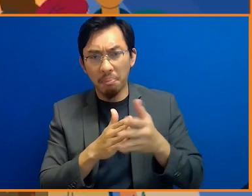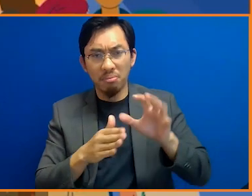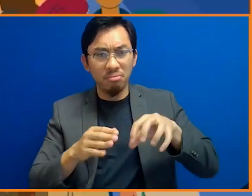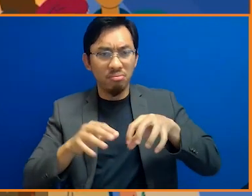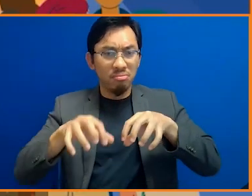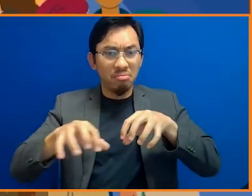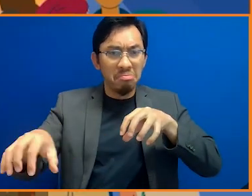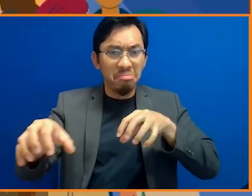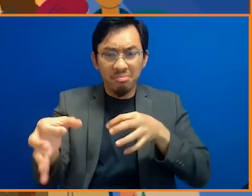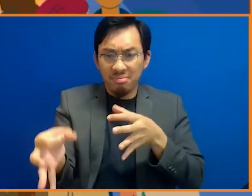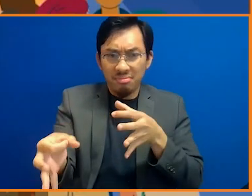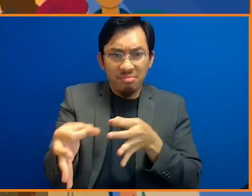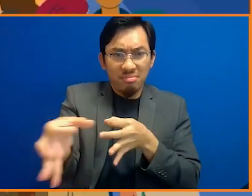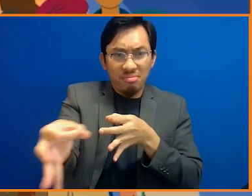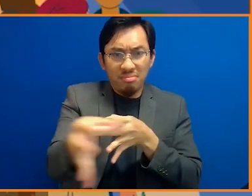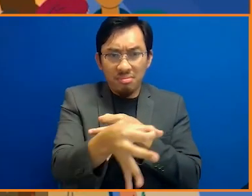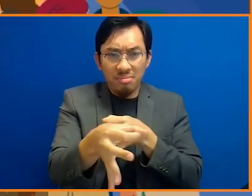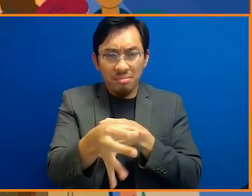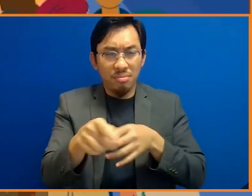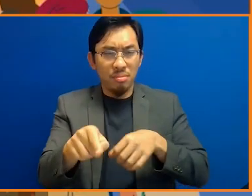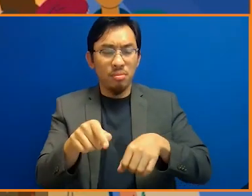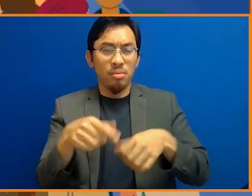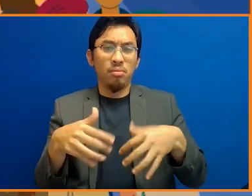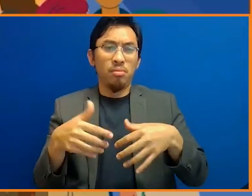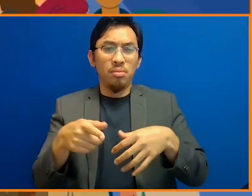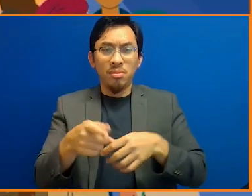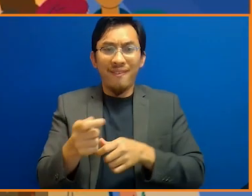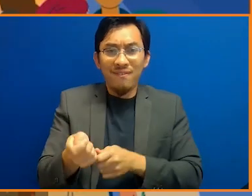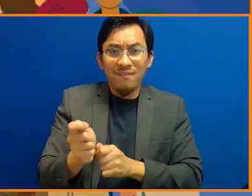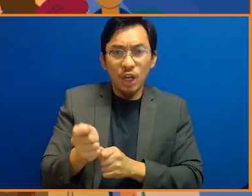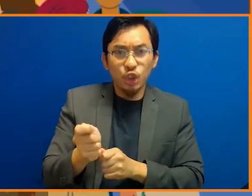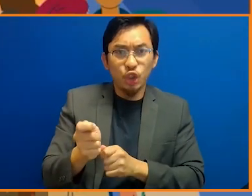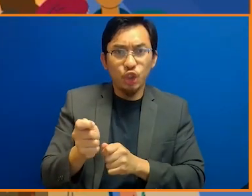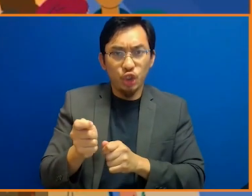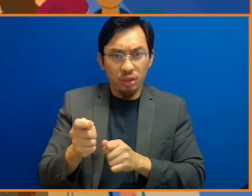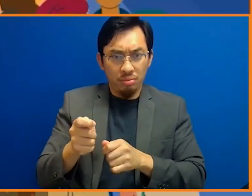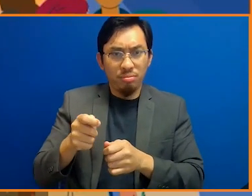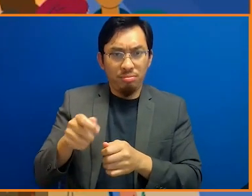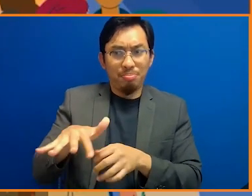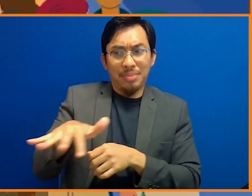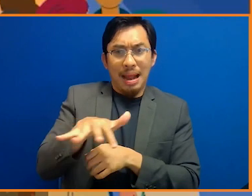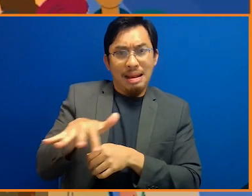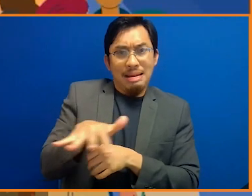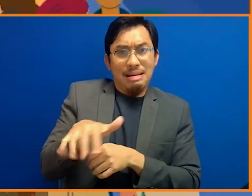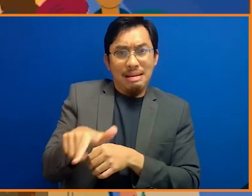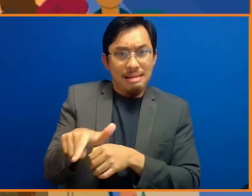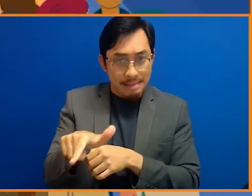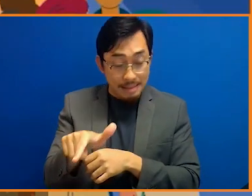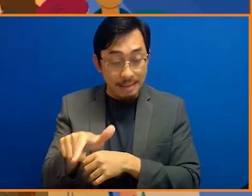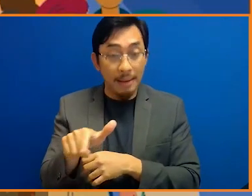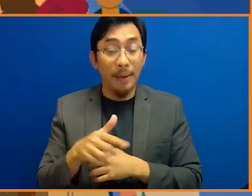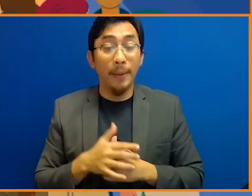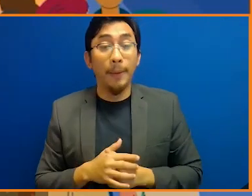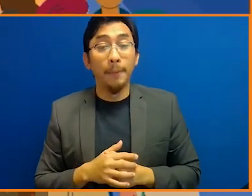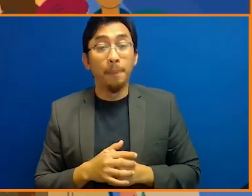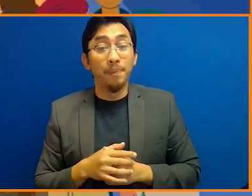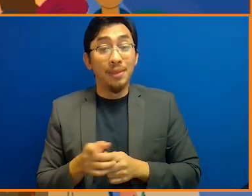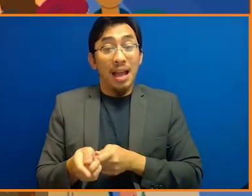Japan. And there are several ports, well, fishing port, that